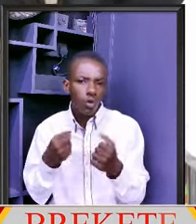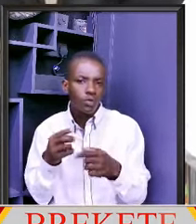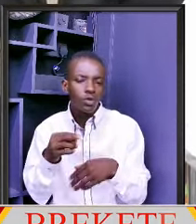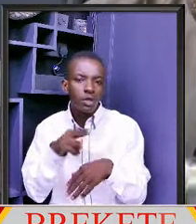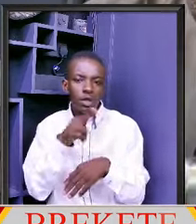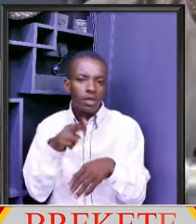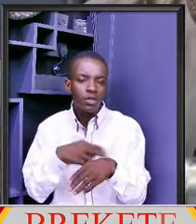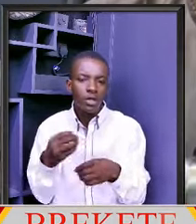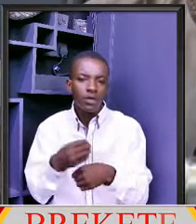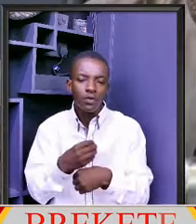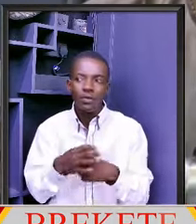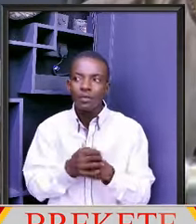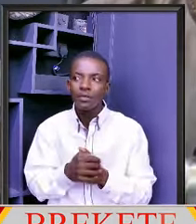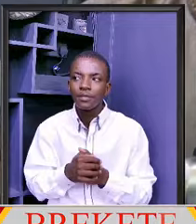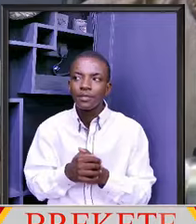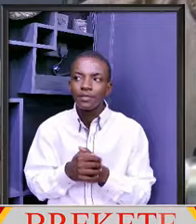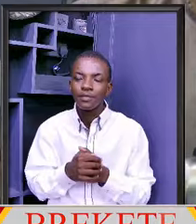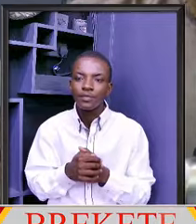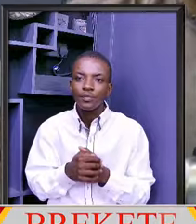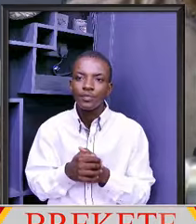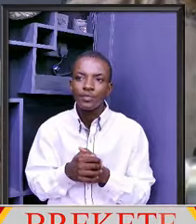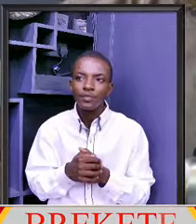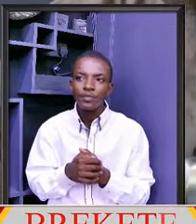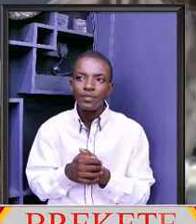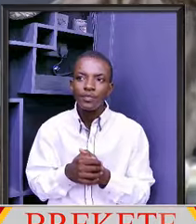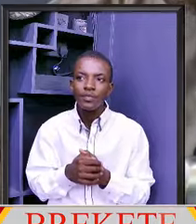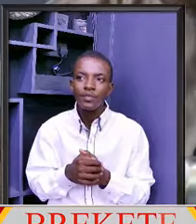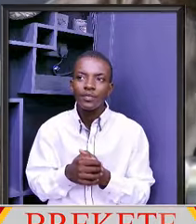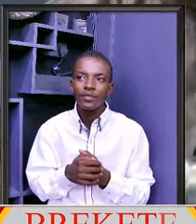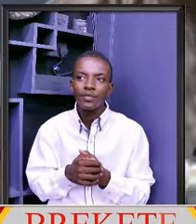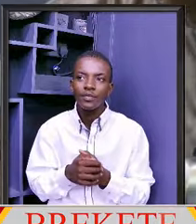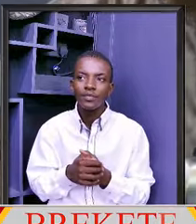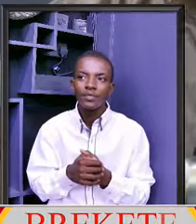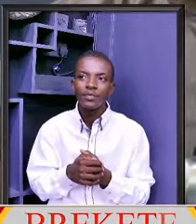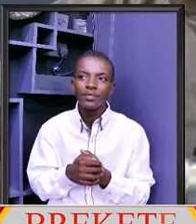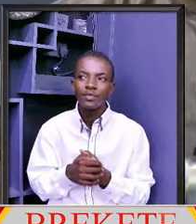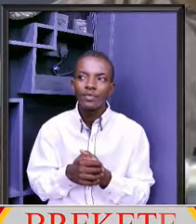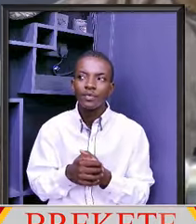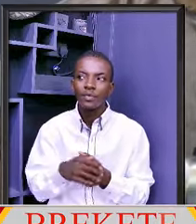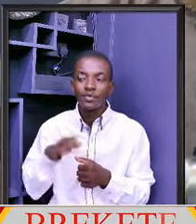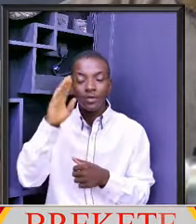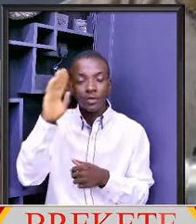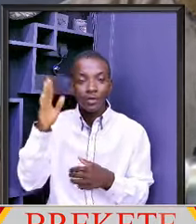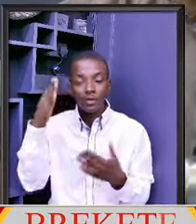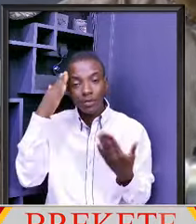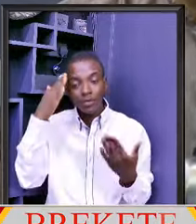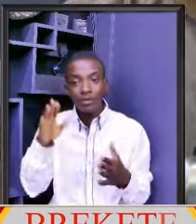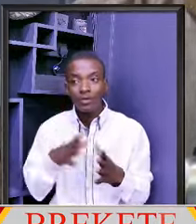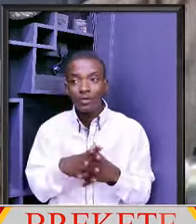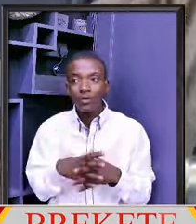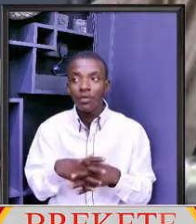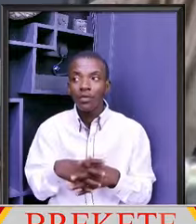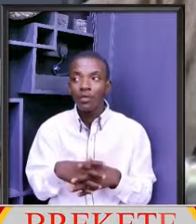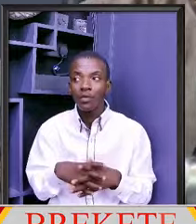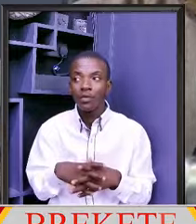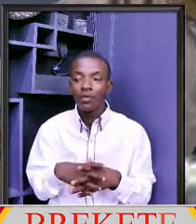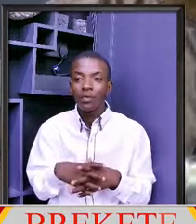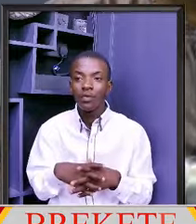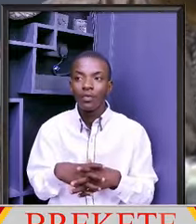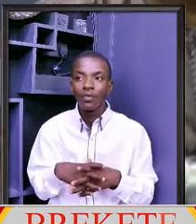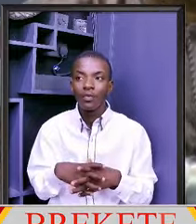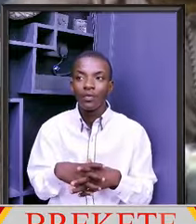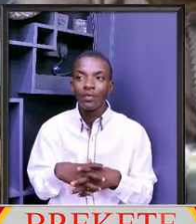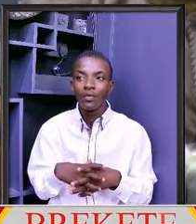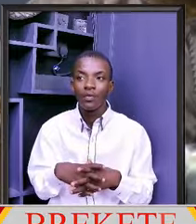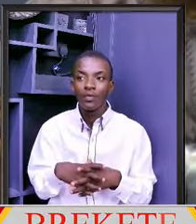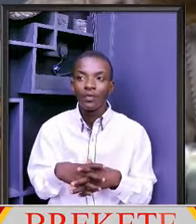national office. I'm not going to go. I say, well, I know, say, he did here, he did here. I never know. Oh, that president. Time you don't know. I don't know. Chameleon.